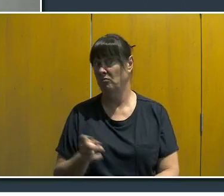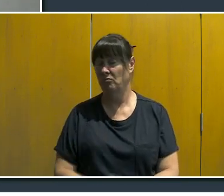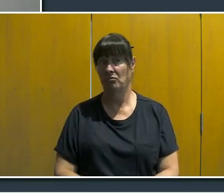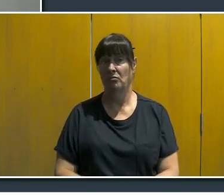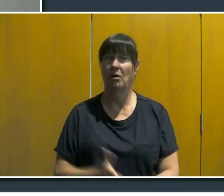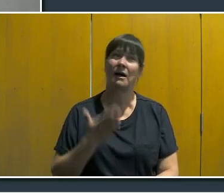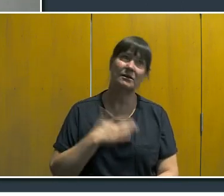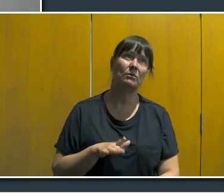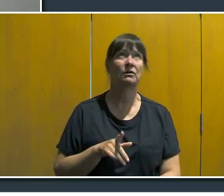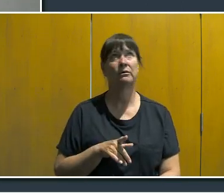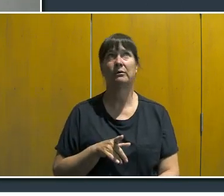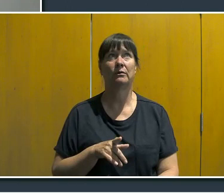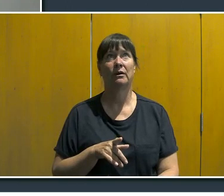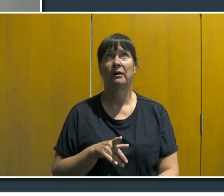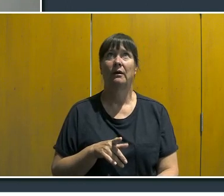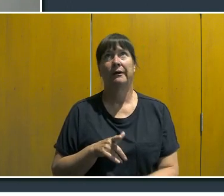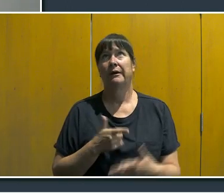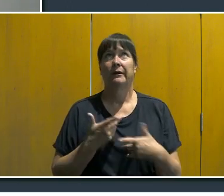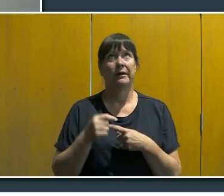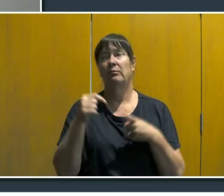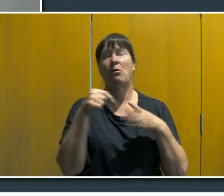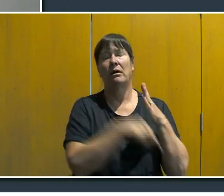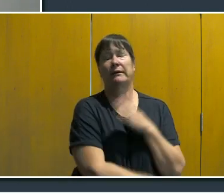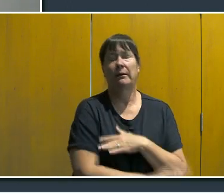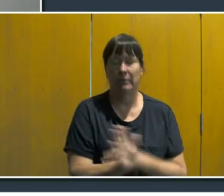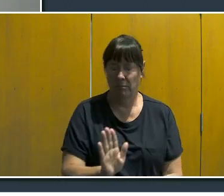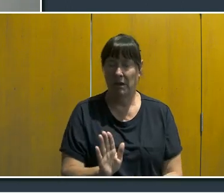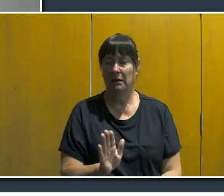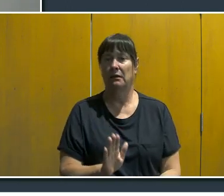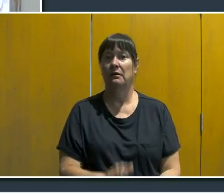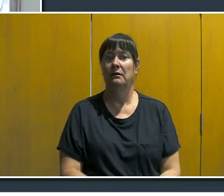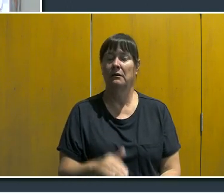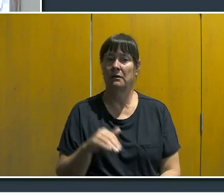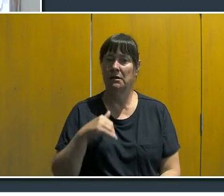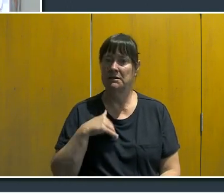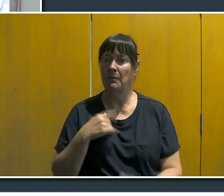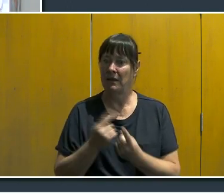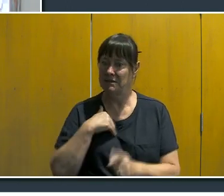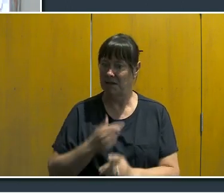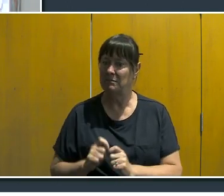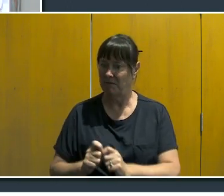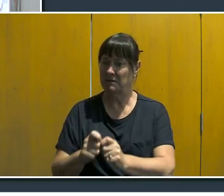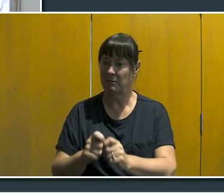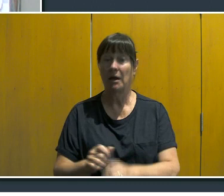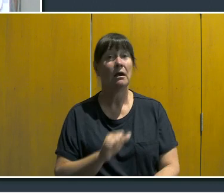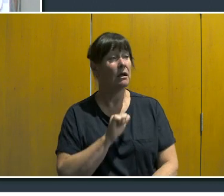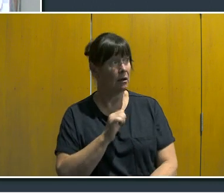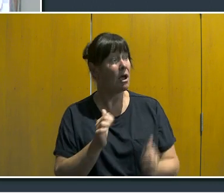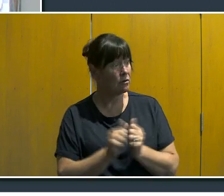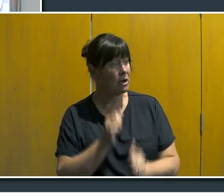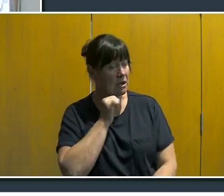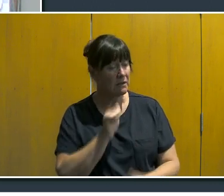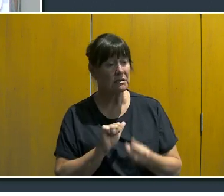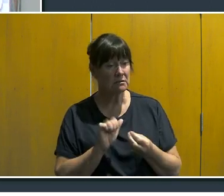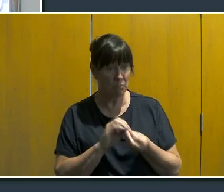into a whole lot of semantics, really. No, I agree. If there's issues that we should be sorting out in the Napier ones,